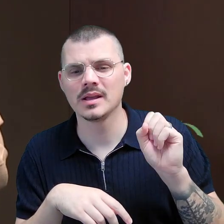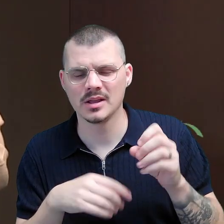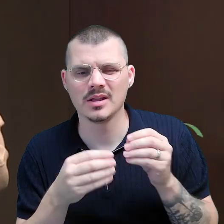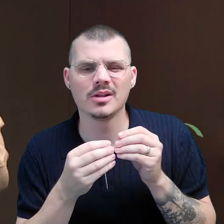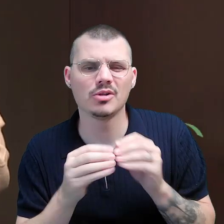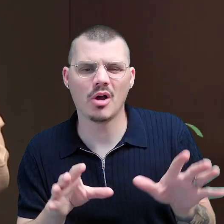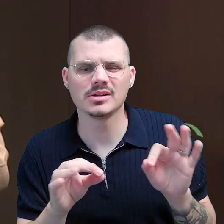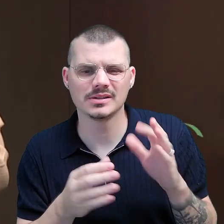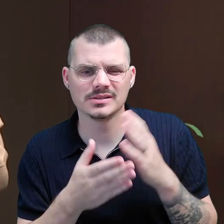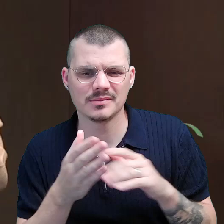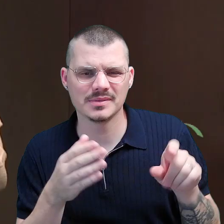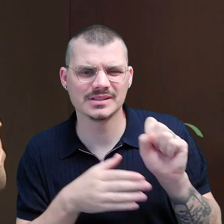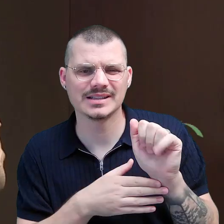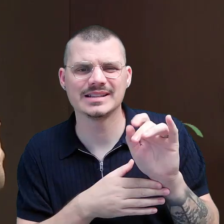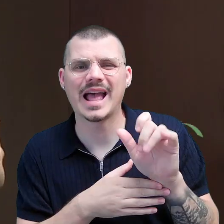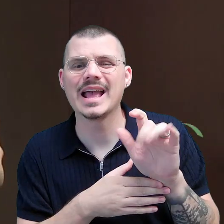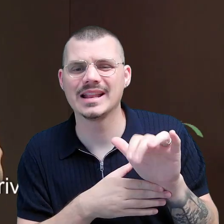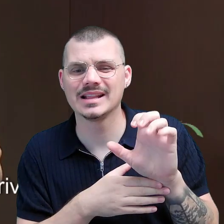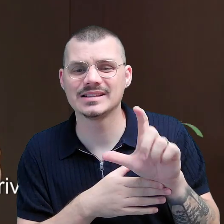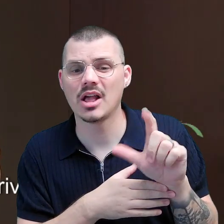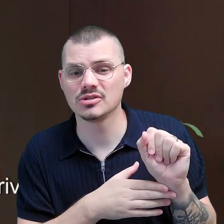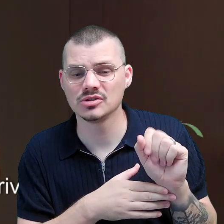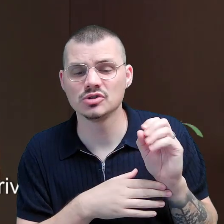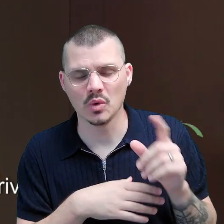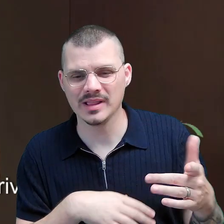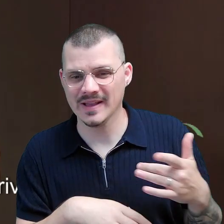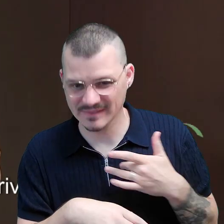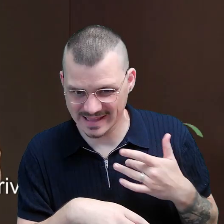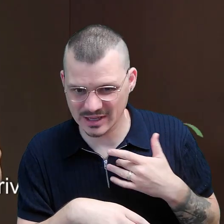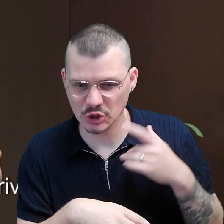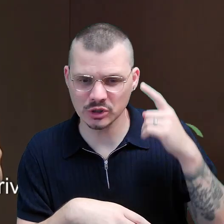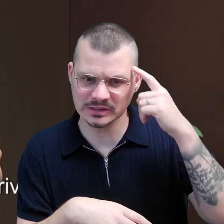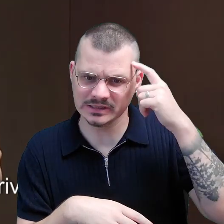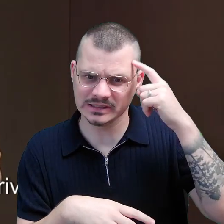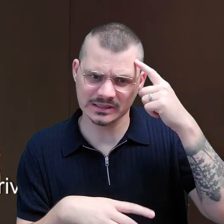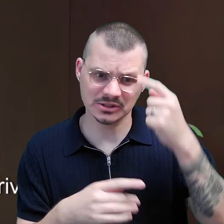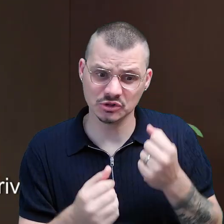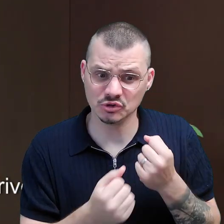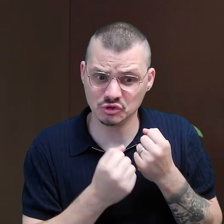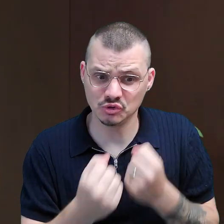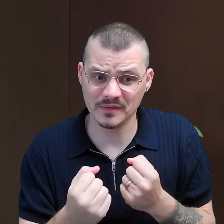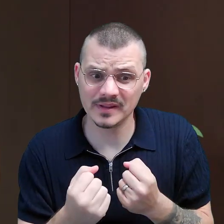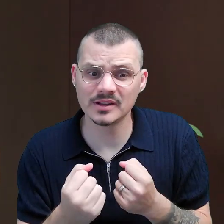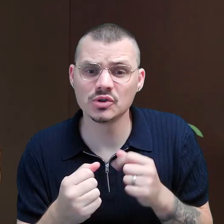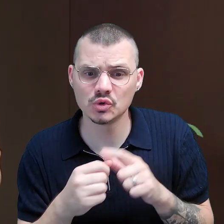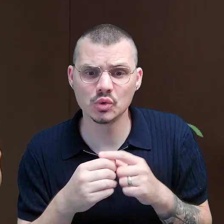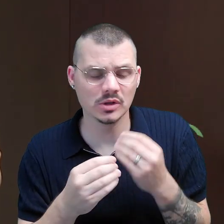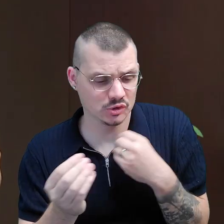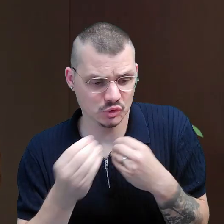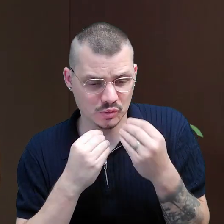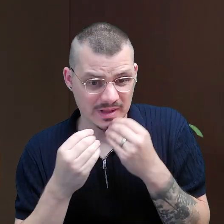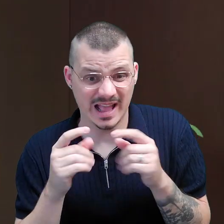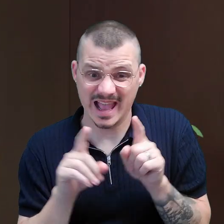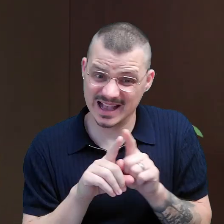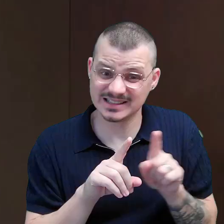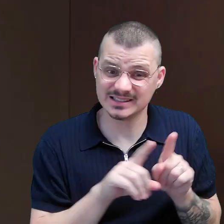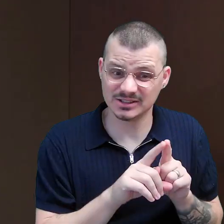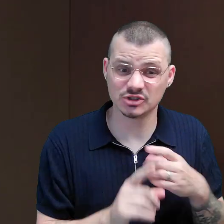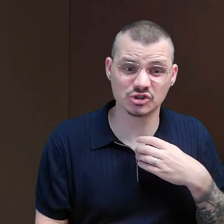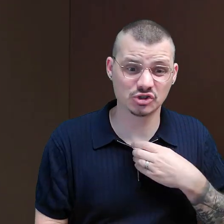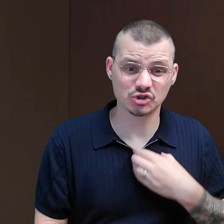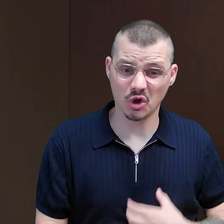involve loss of satiety cells. And so those people feel neurologically driven to consume like